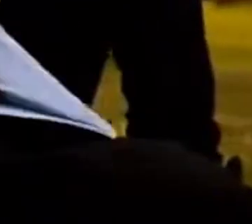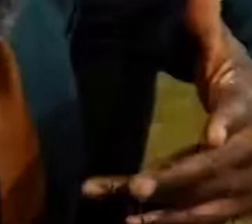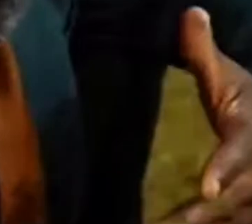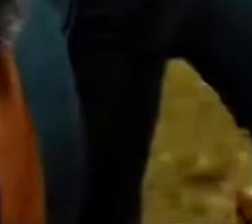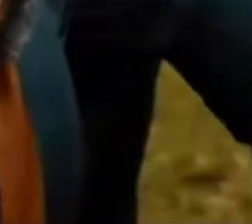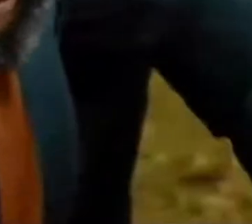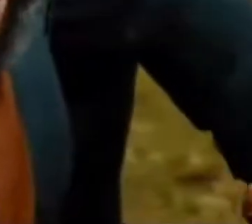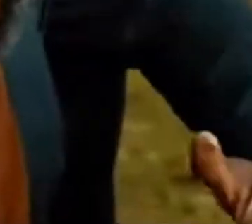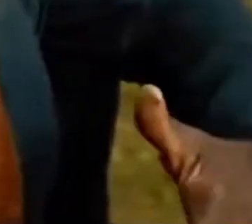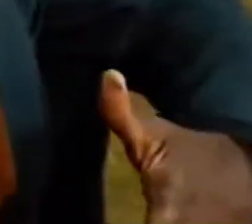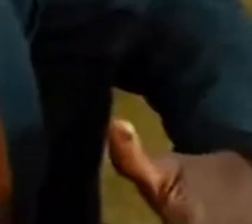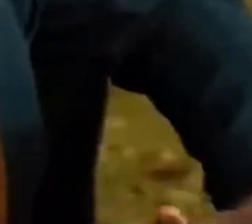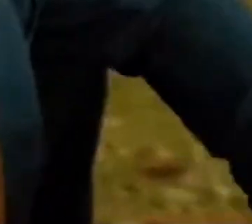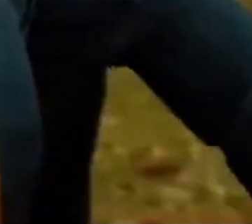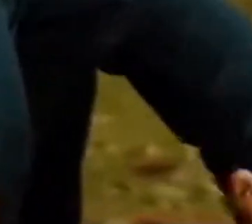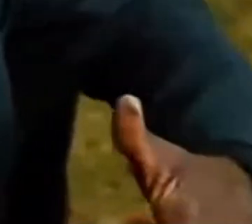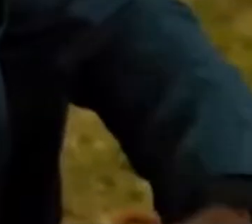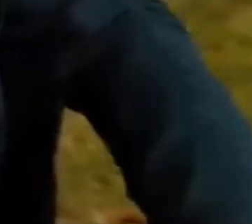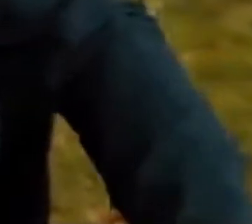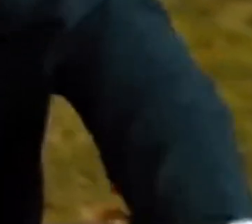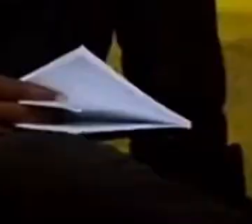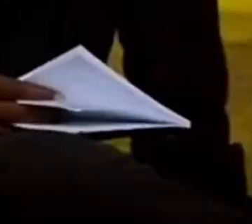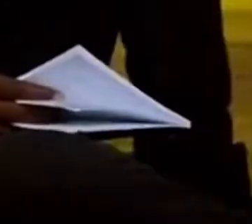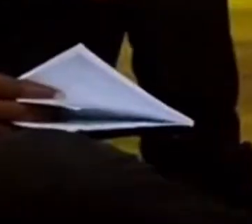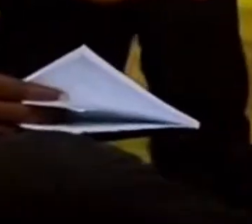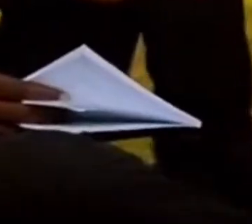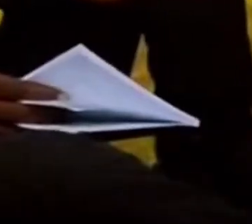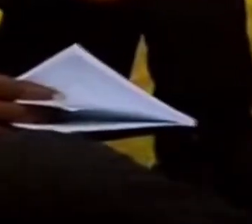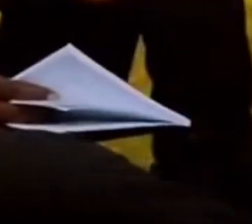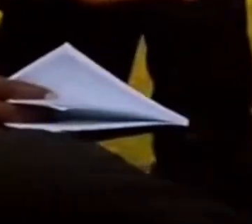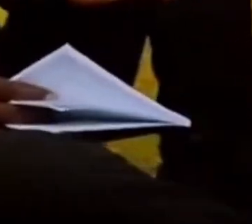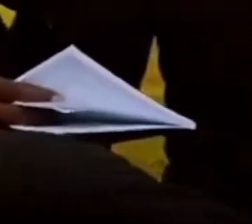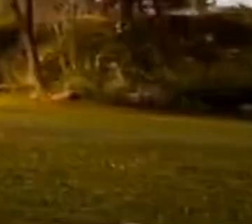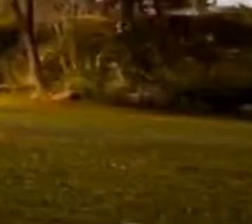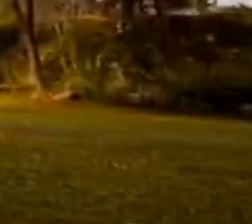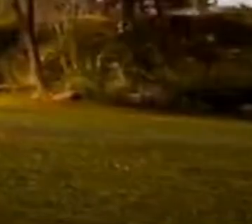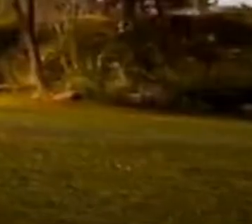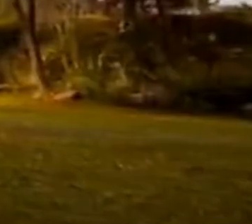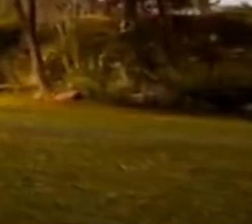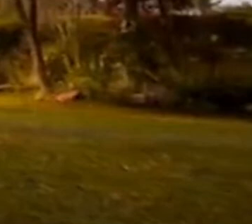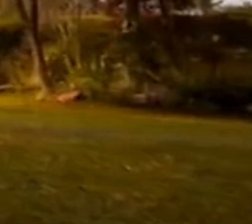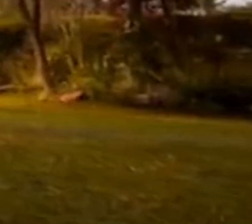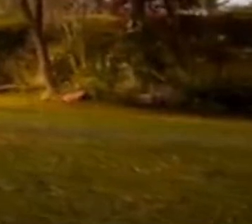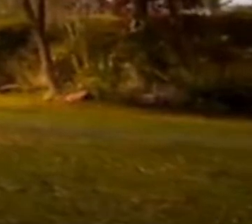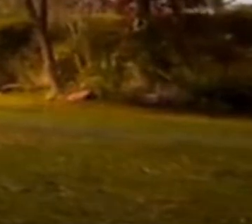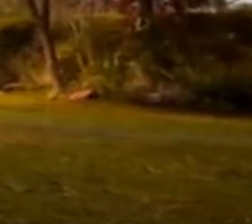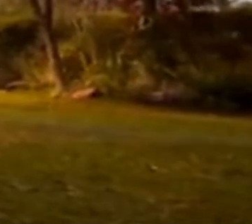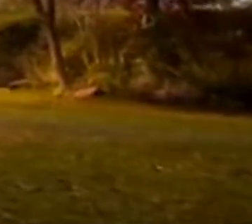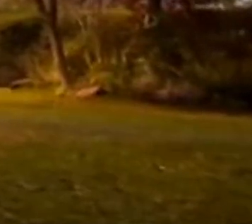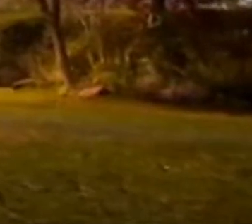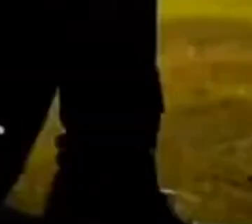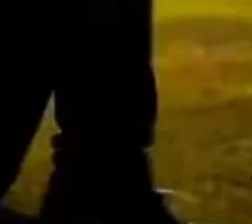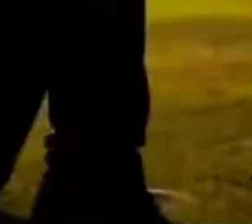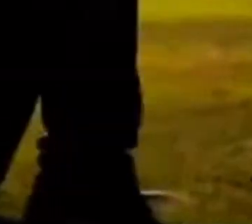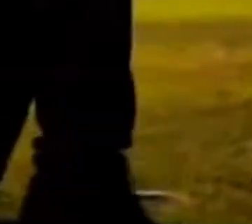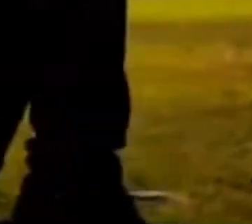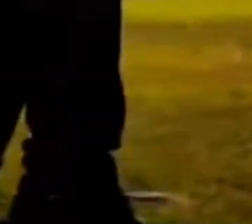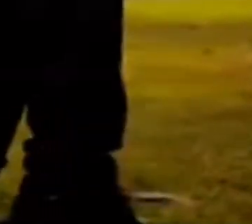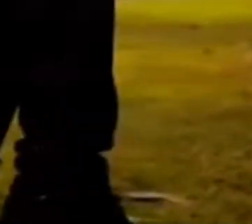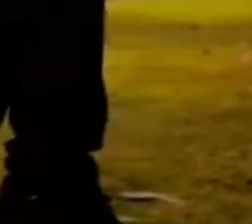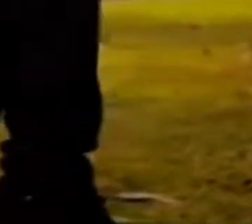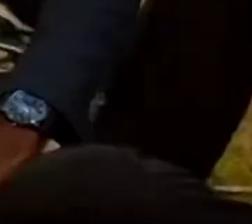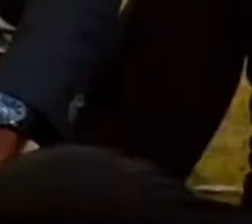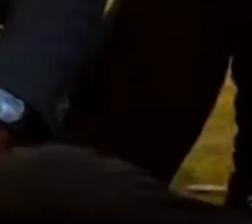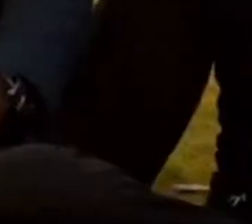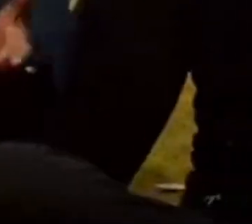life. Don't the pass spotlight, tell her not money to inside. To fight suck with a big bite, hunger for more appetite. The more you